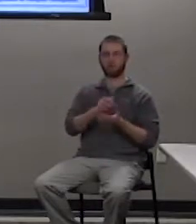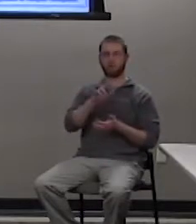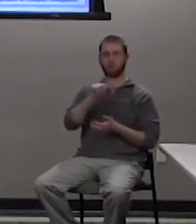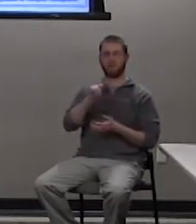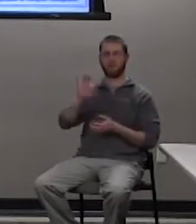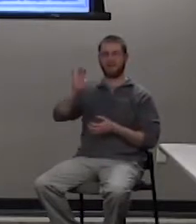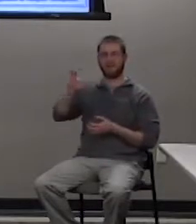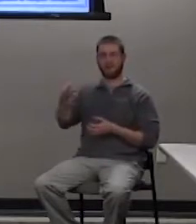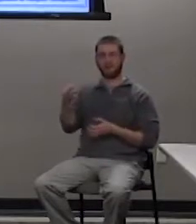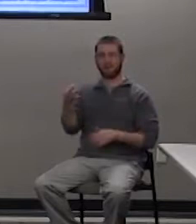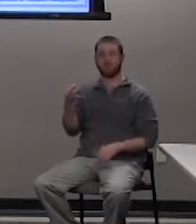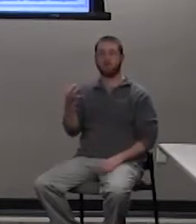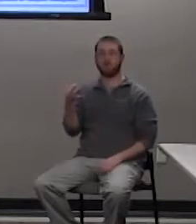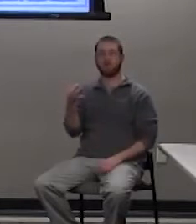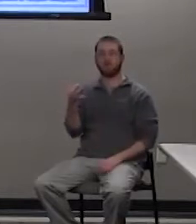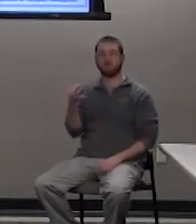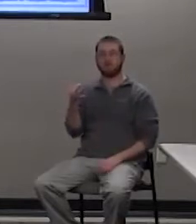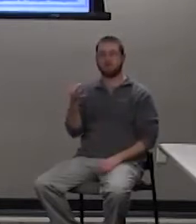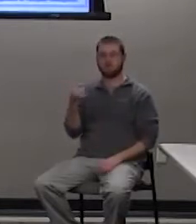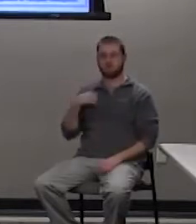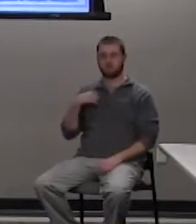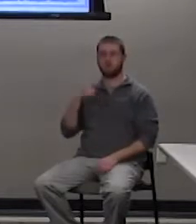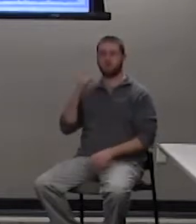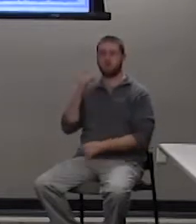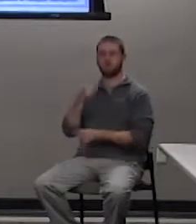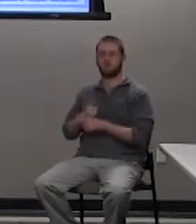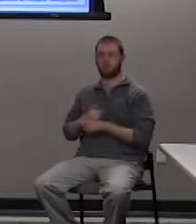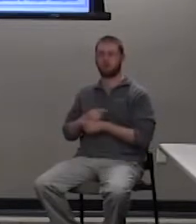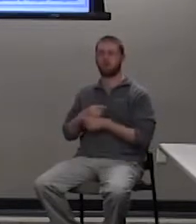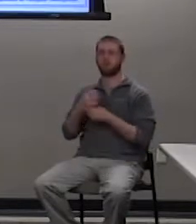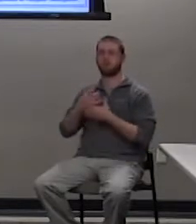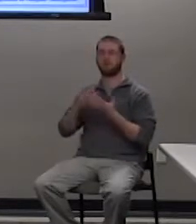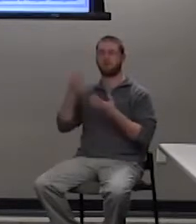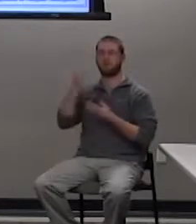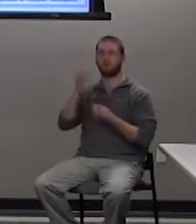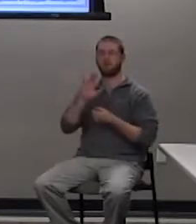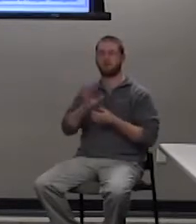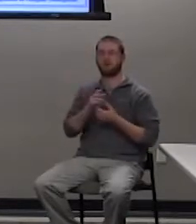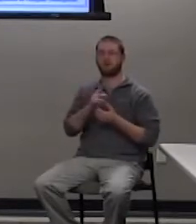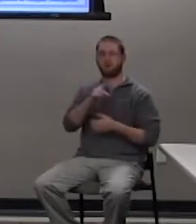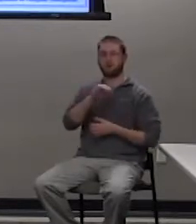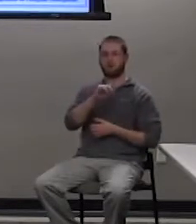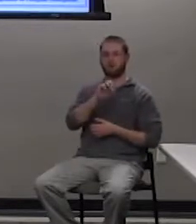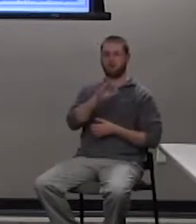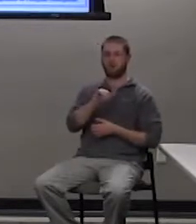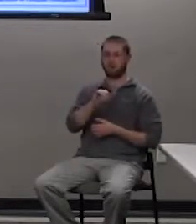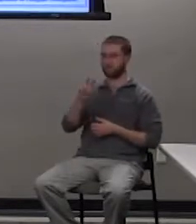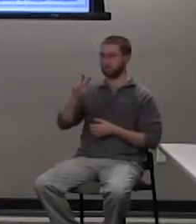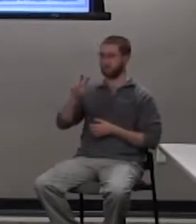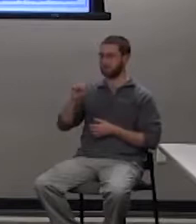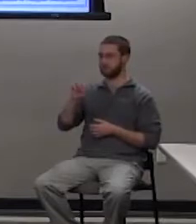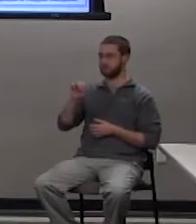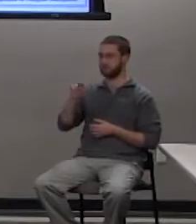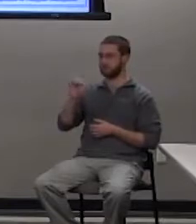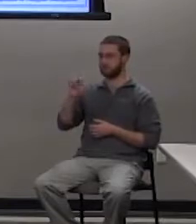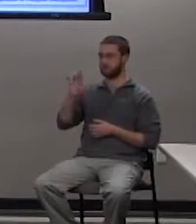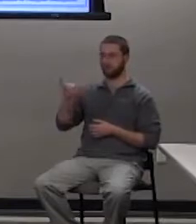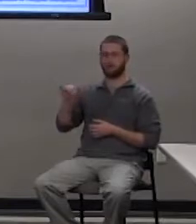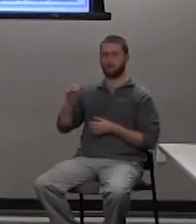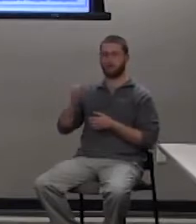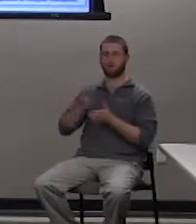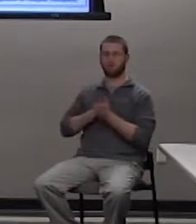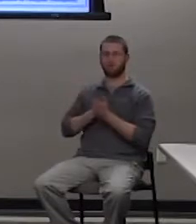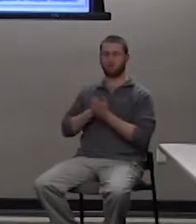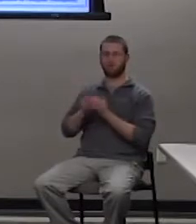nation. Yes. Like I said, there's a disparity between your primary and secondary performance and then moving on to the next